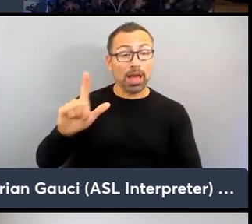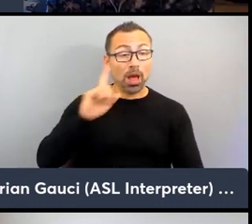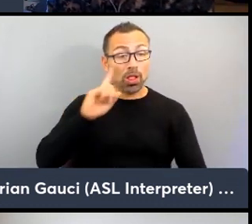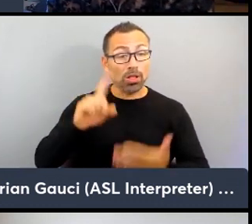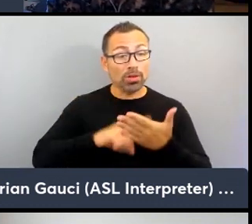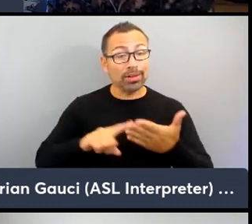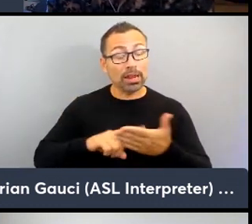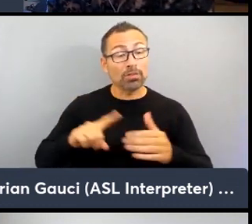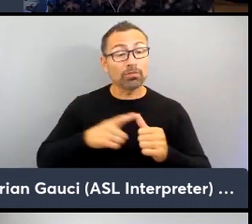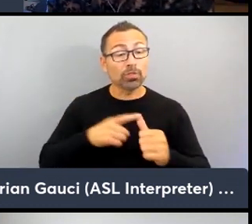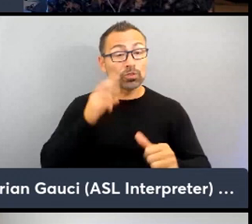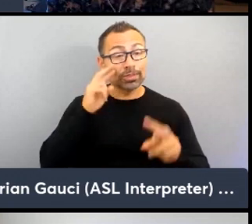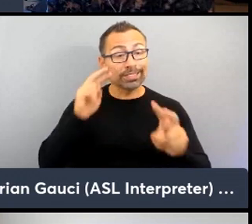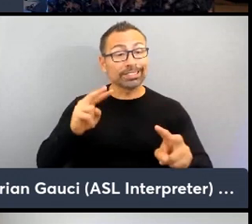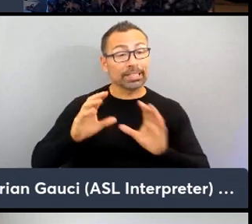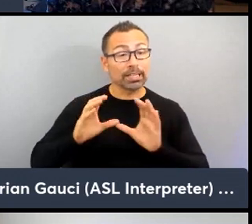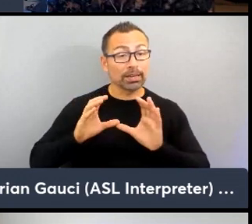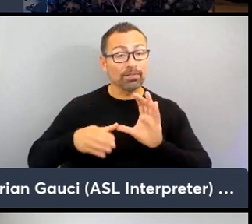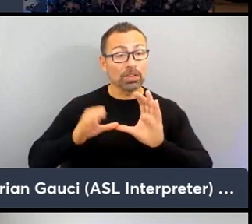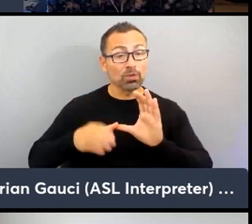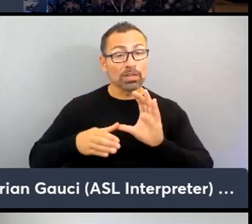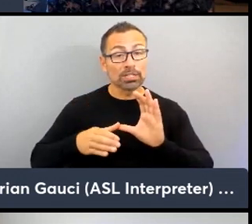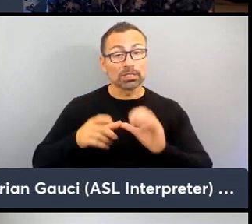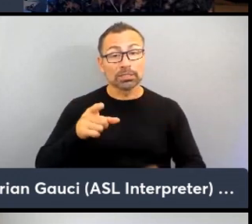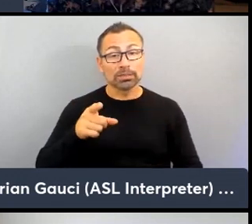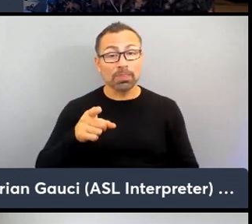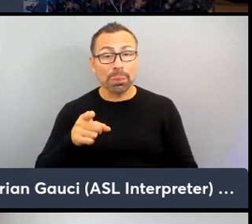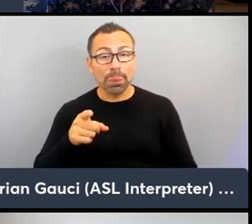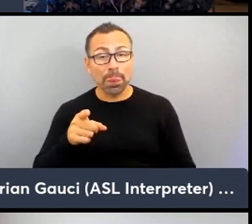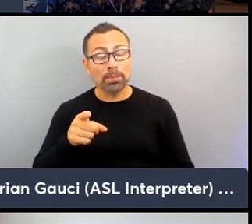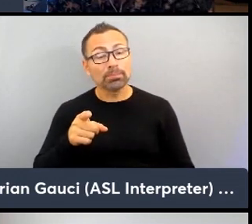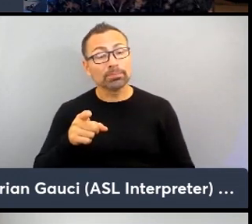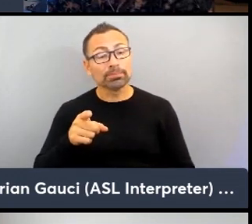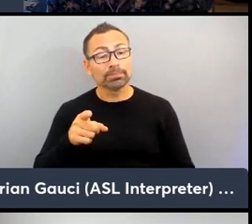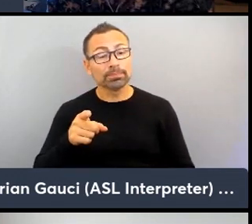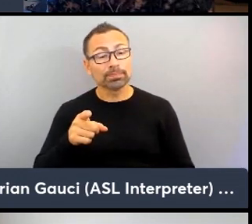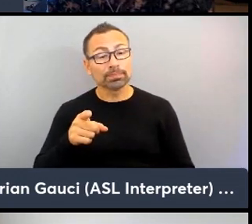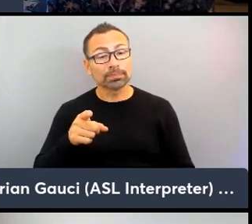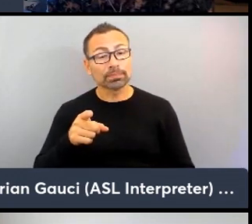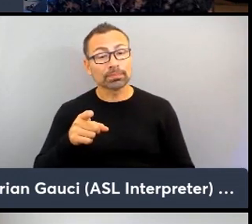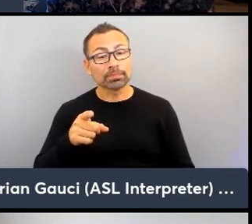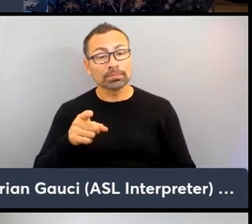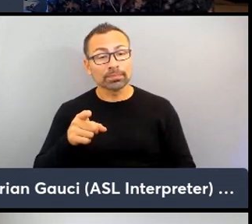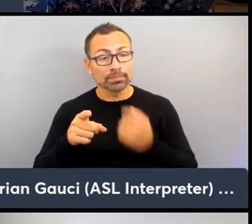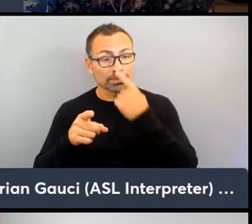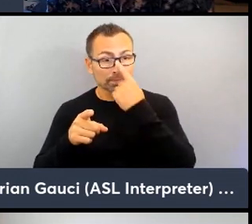your configurations, and you could see what